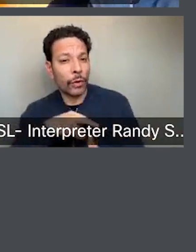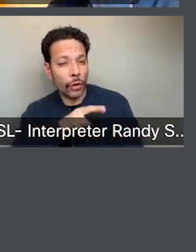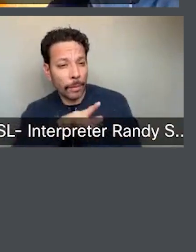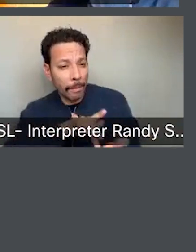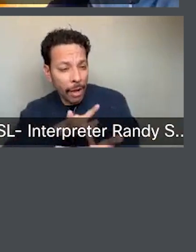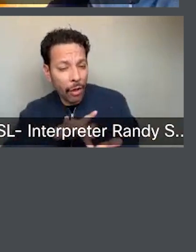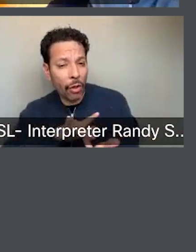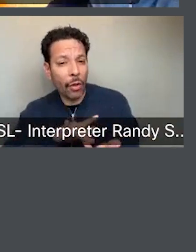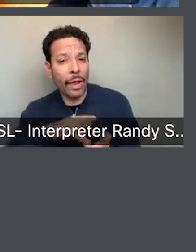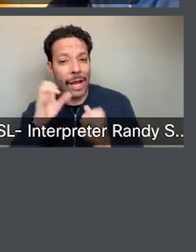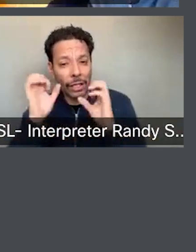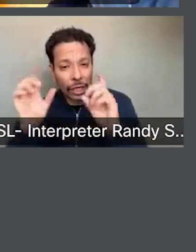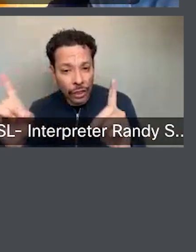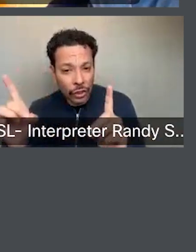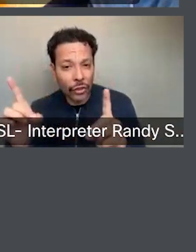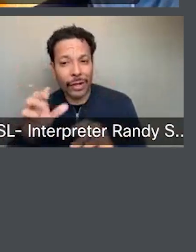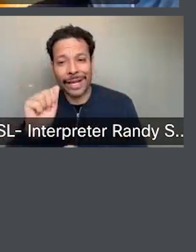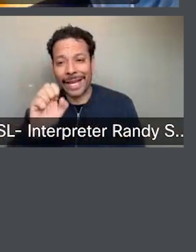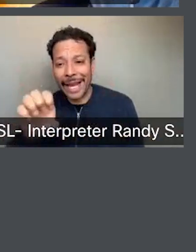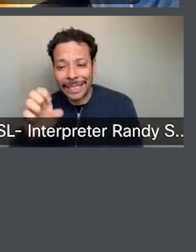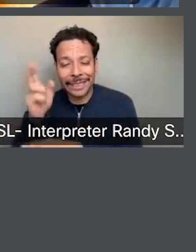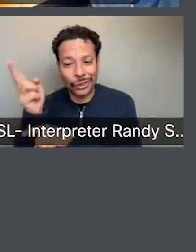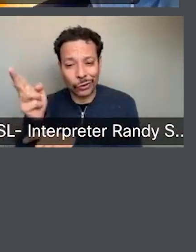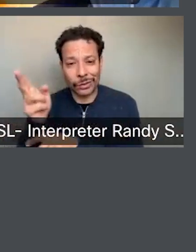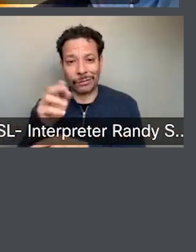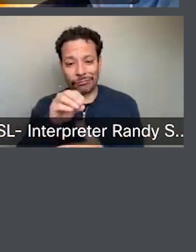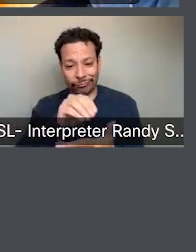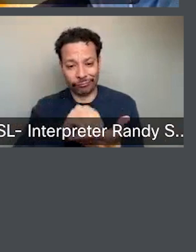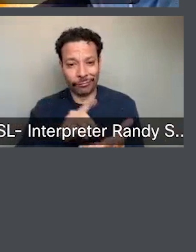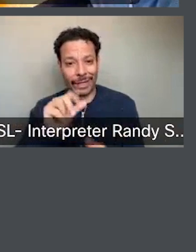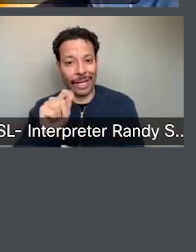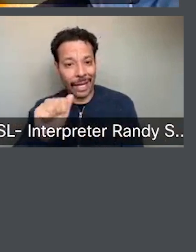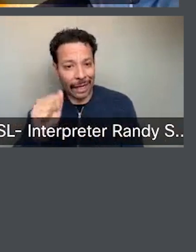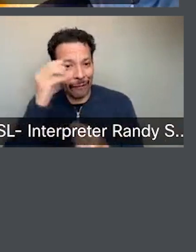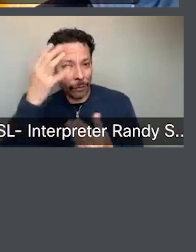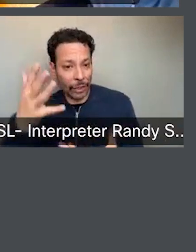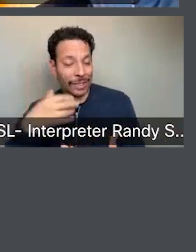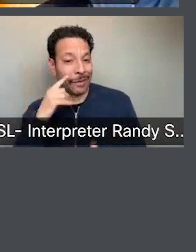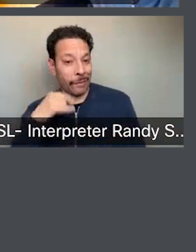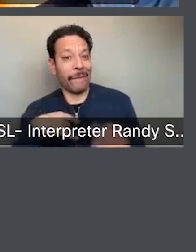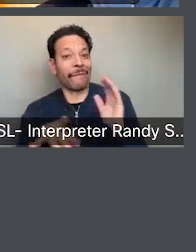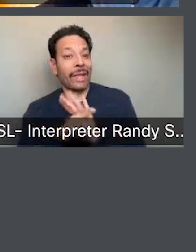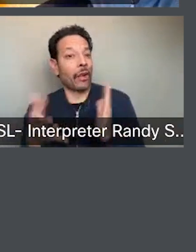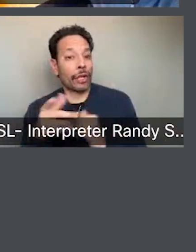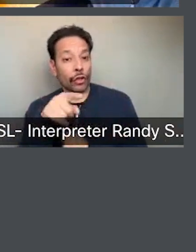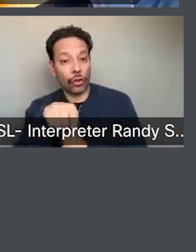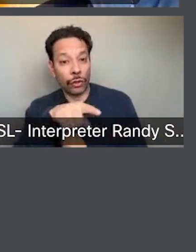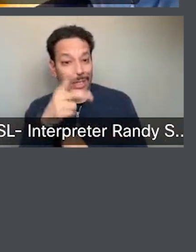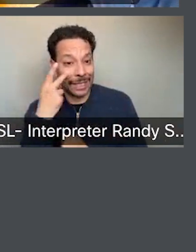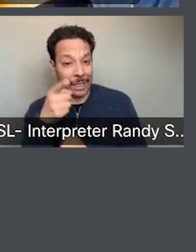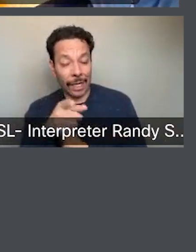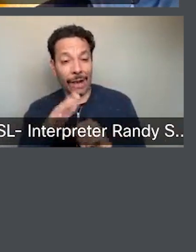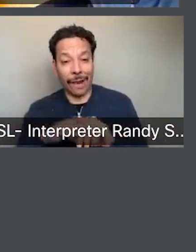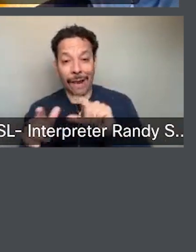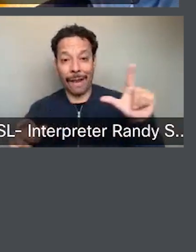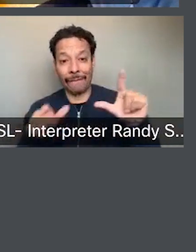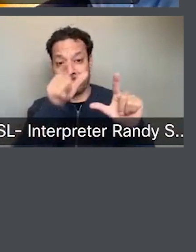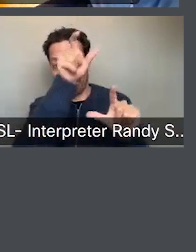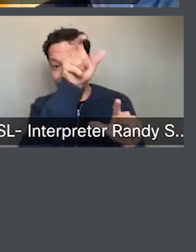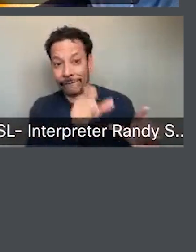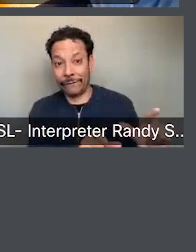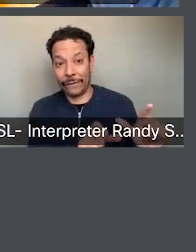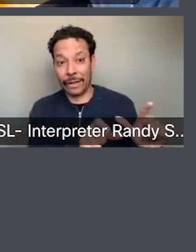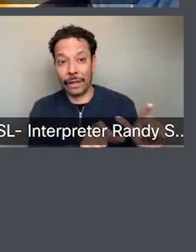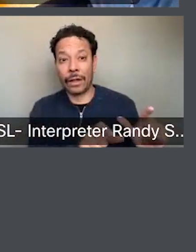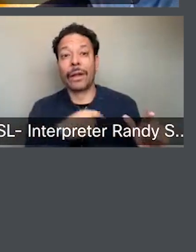data. And this is what we found. As you can see here on the left-hand side,